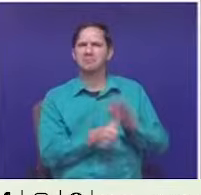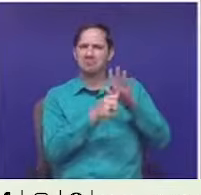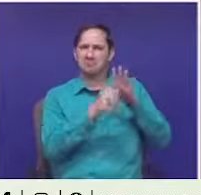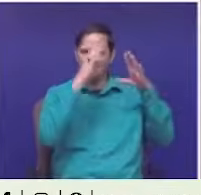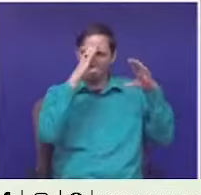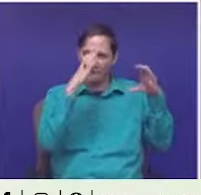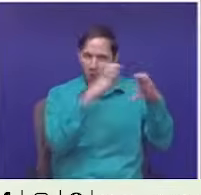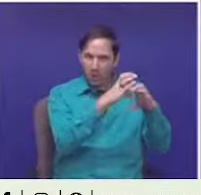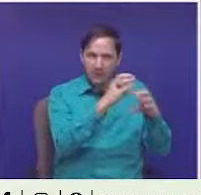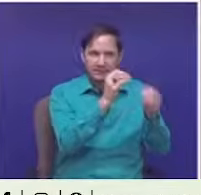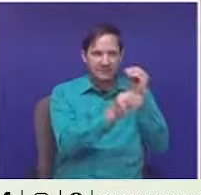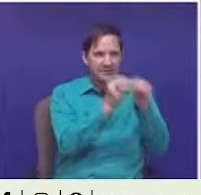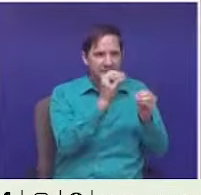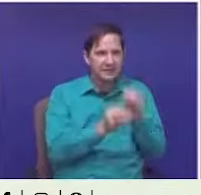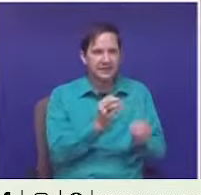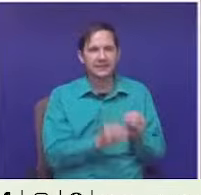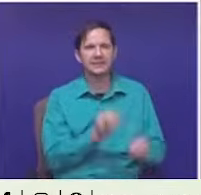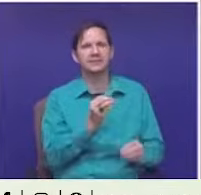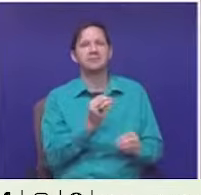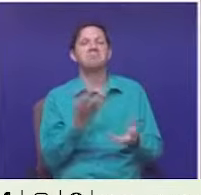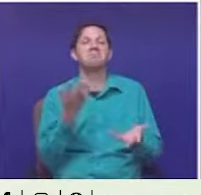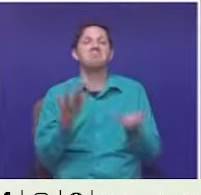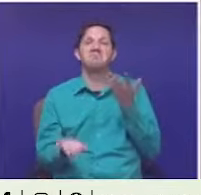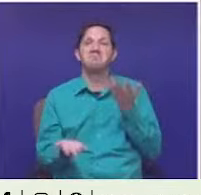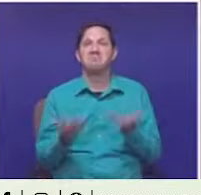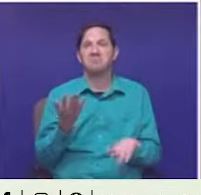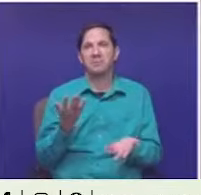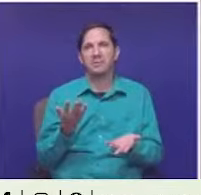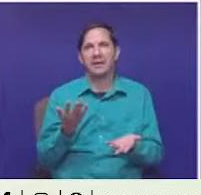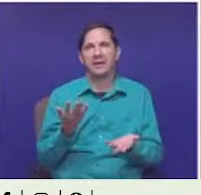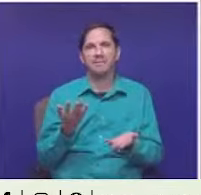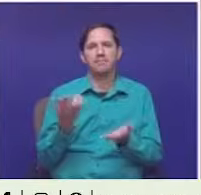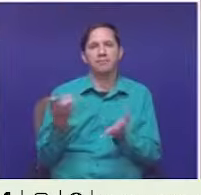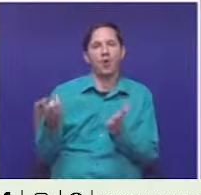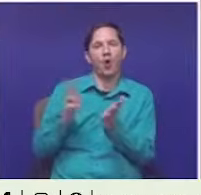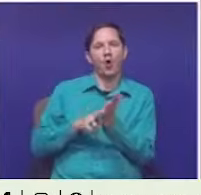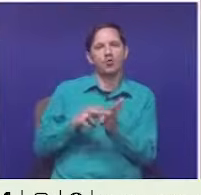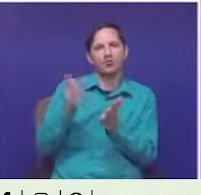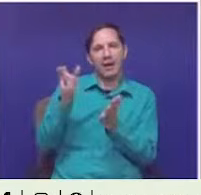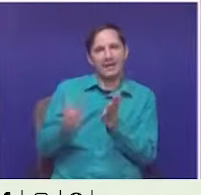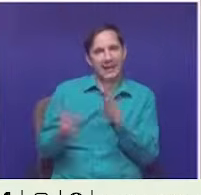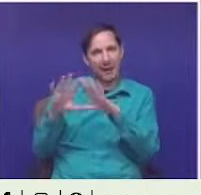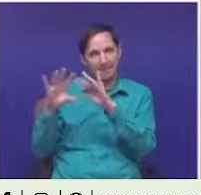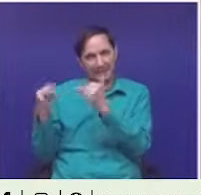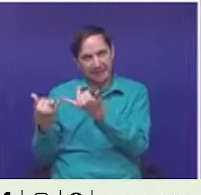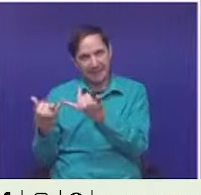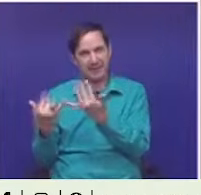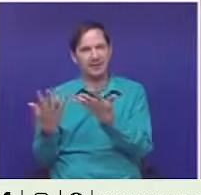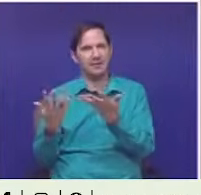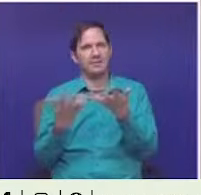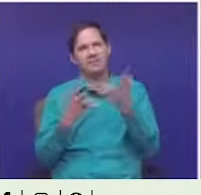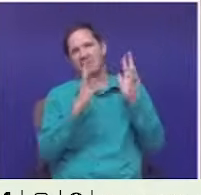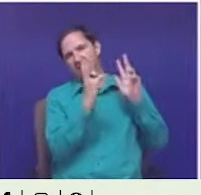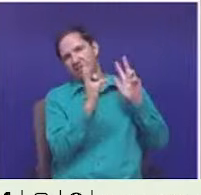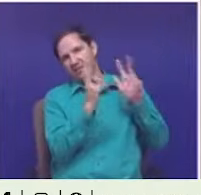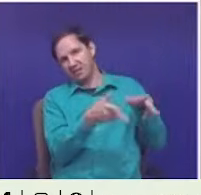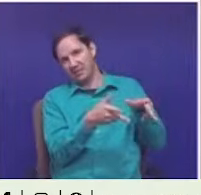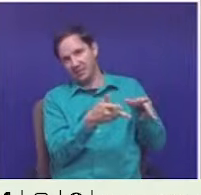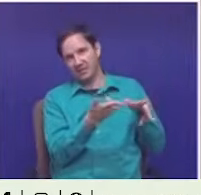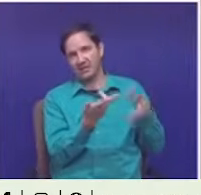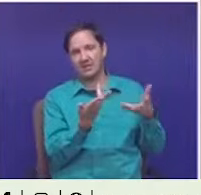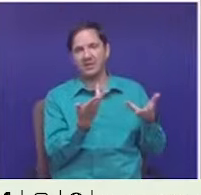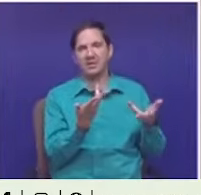for refurbishment, but for some reason, a contractor will walk off site or whatever the case may be, and we need to